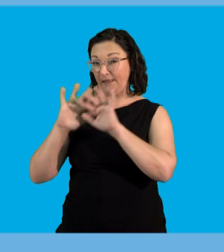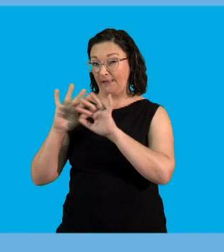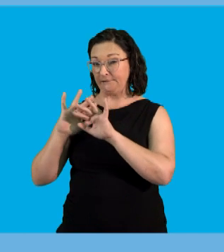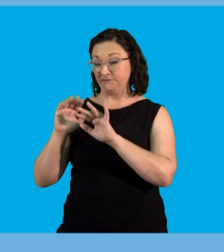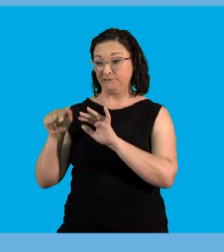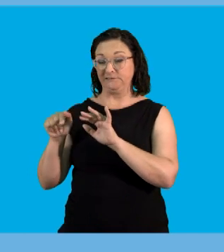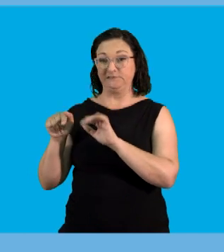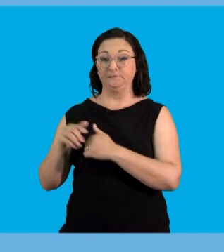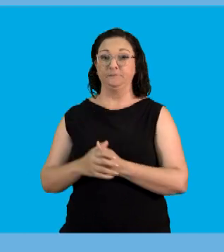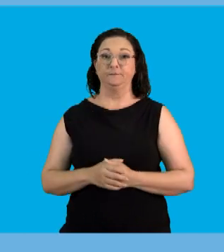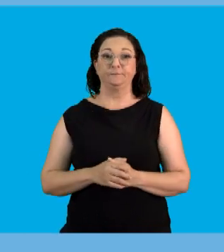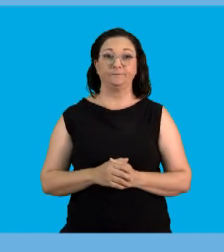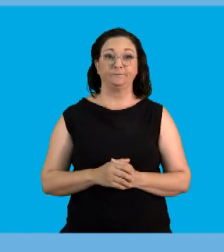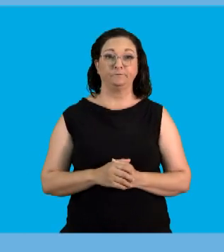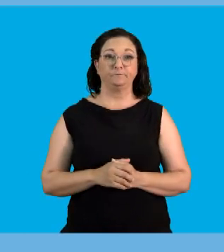gas,